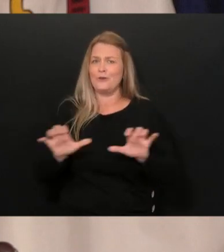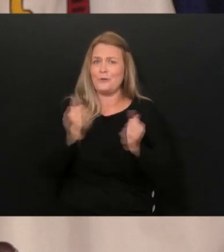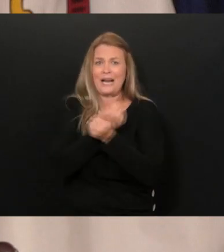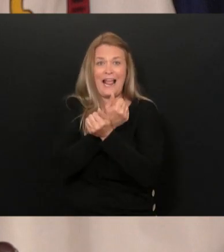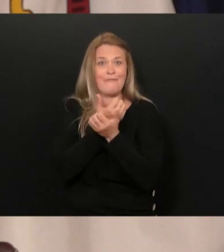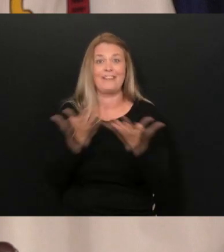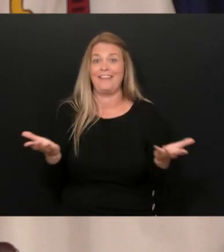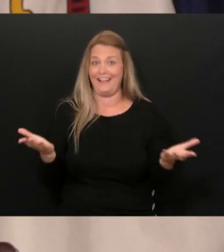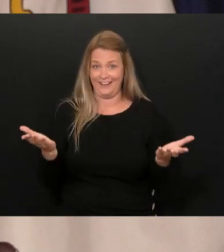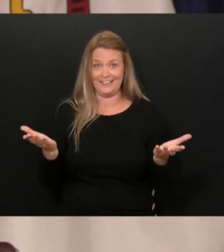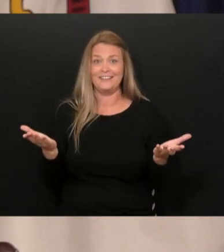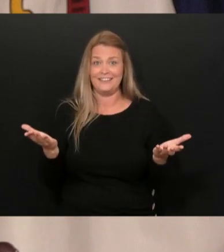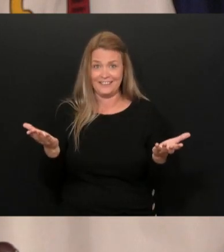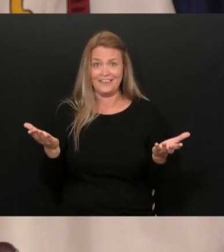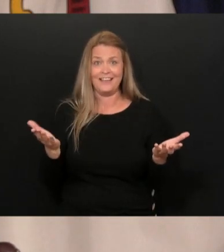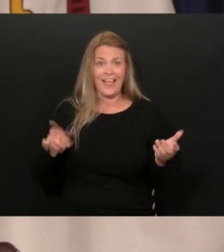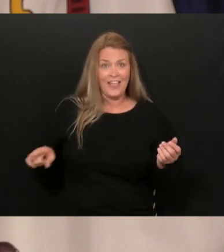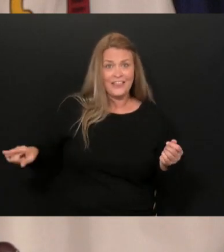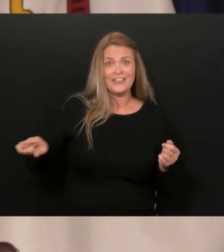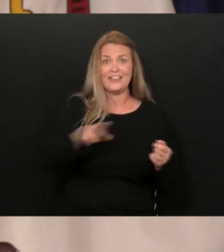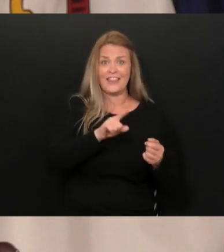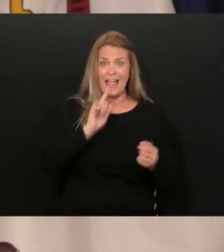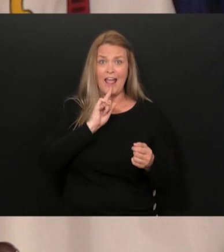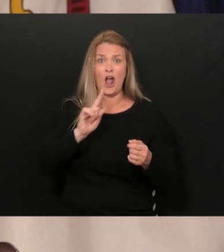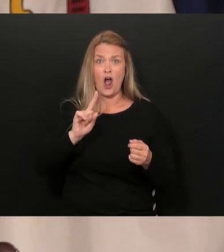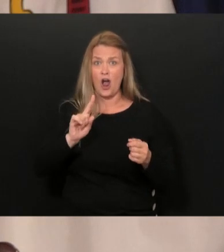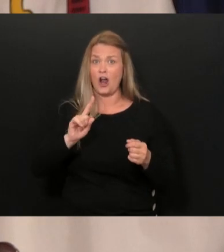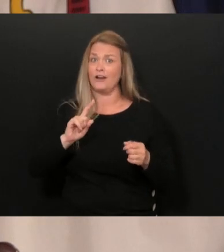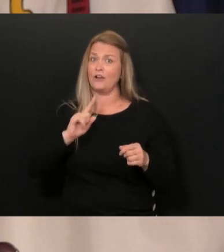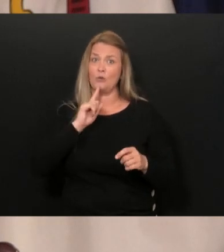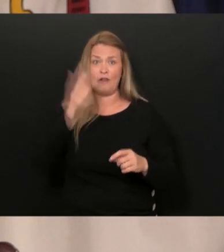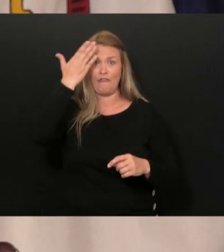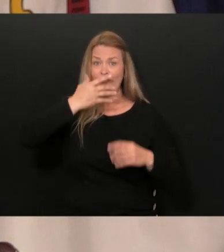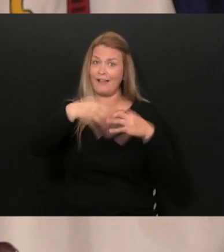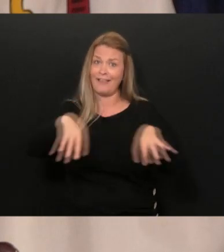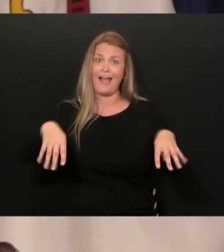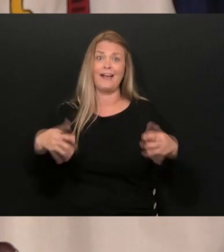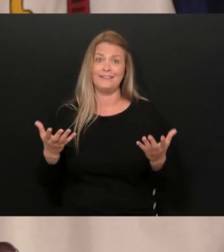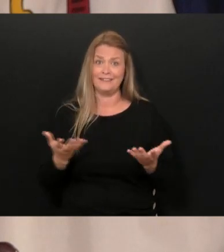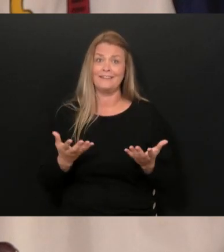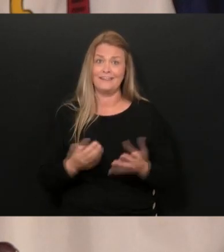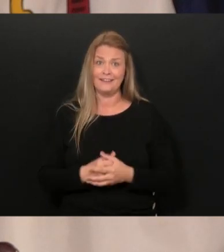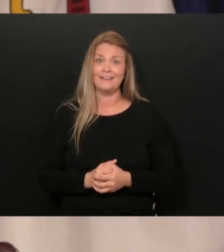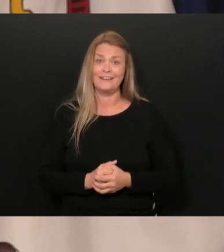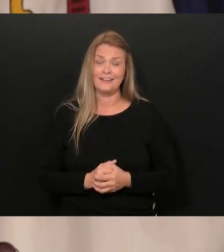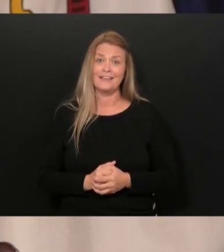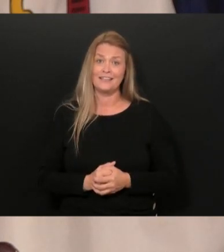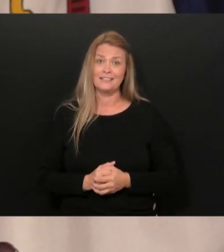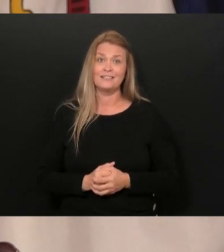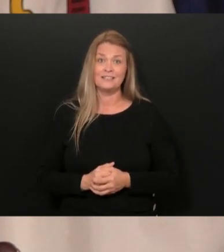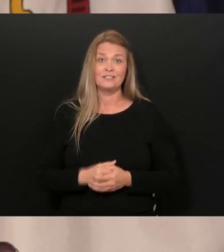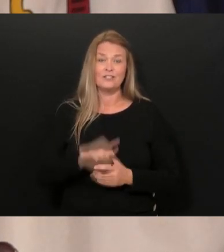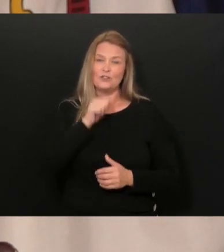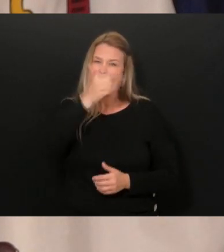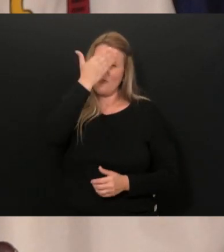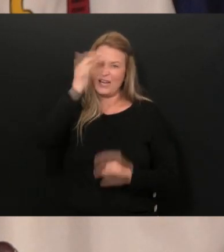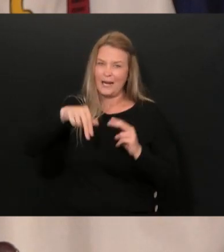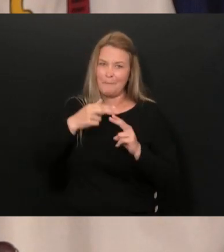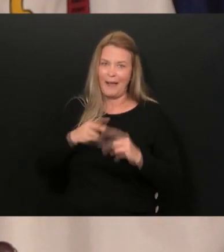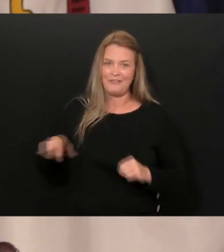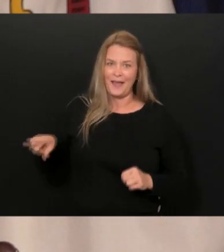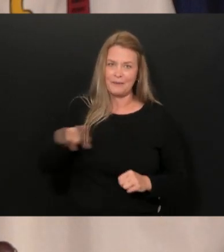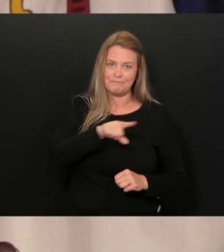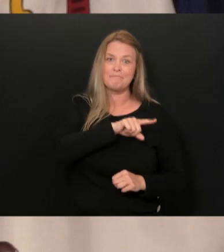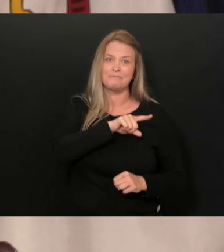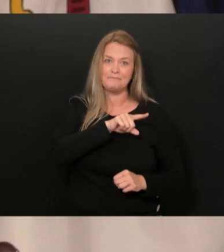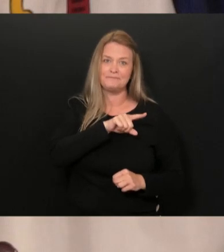everything. Everything. They are our boots on the ground. And so think about them in your thoughts and your